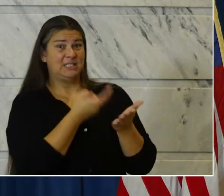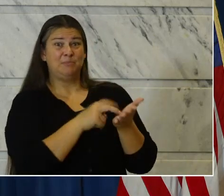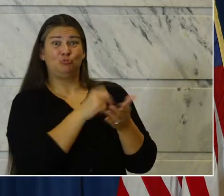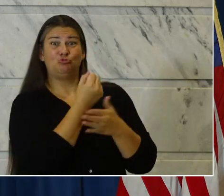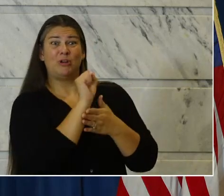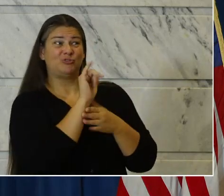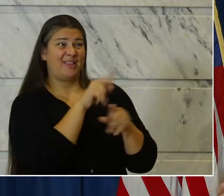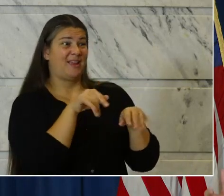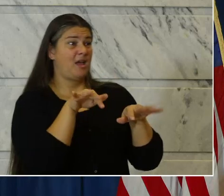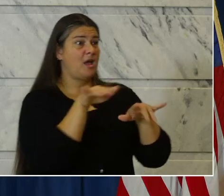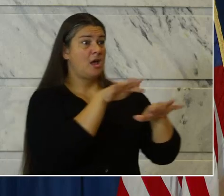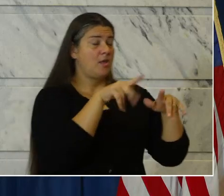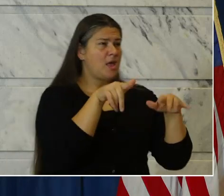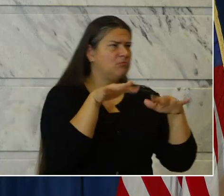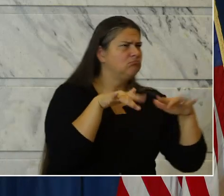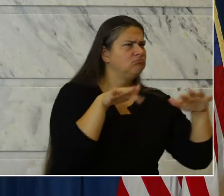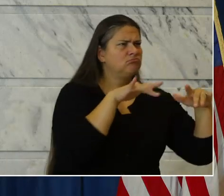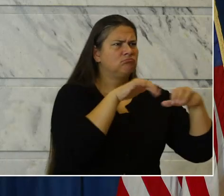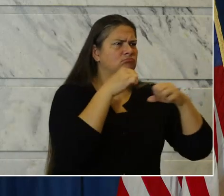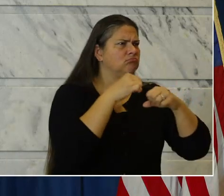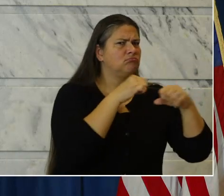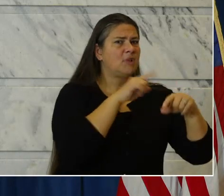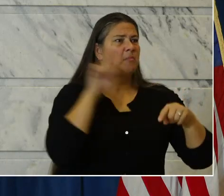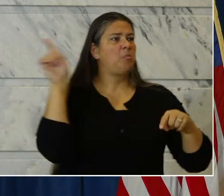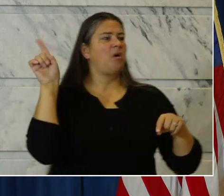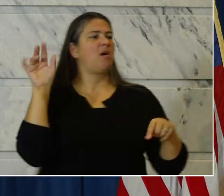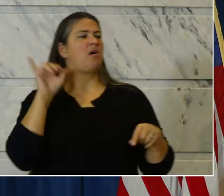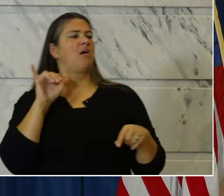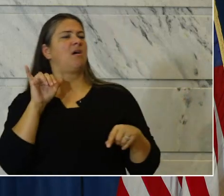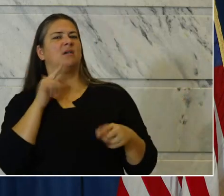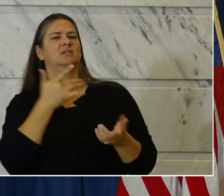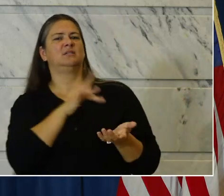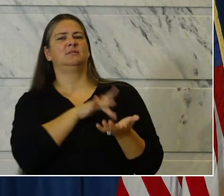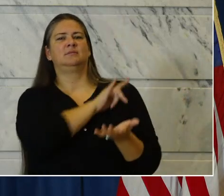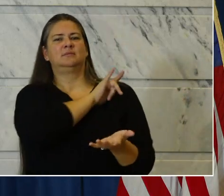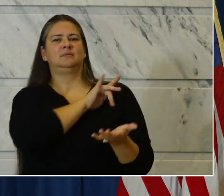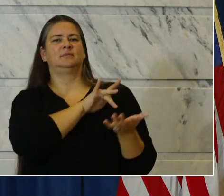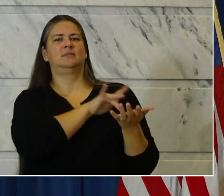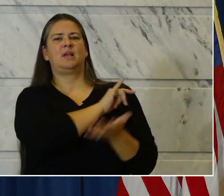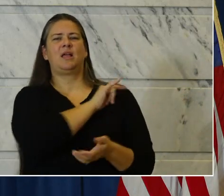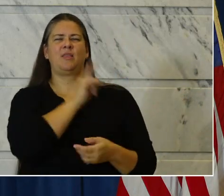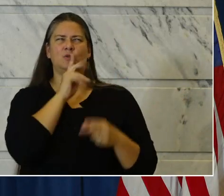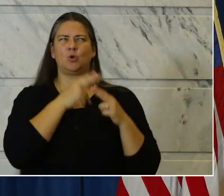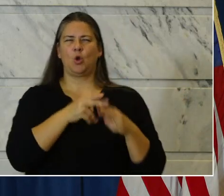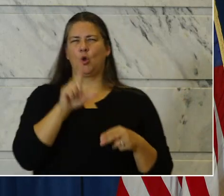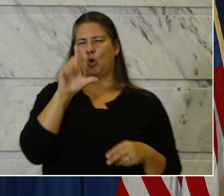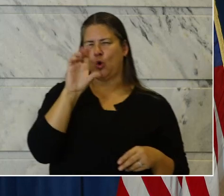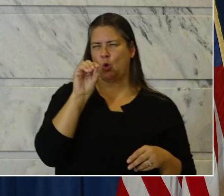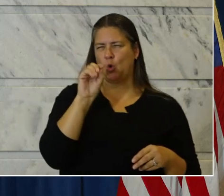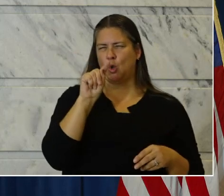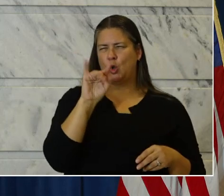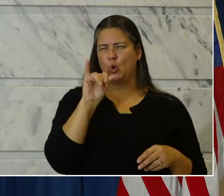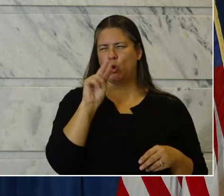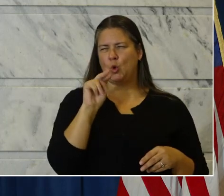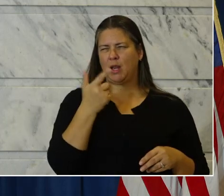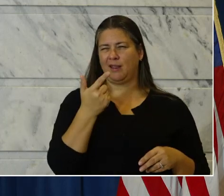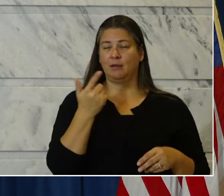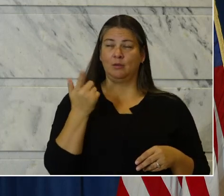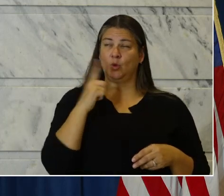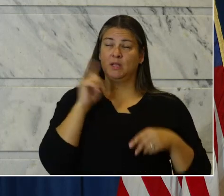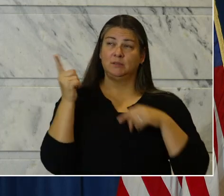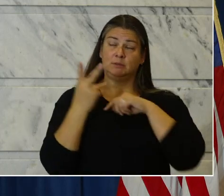take advantage of it. We call that looting. I think it's burglary